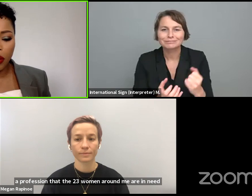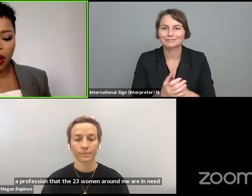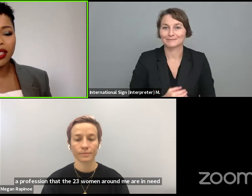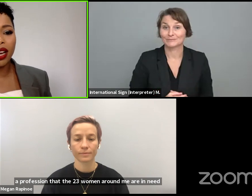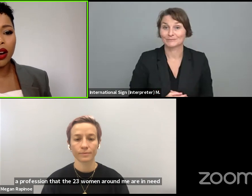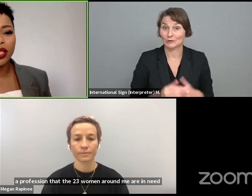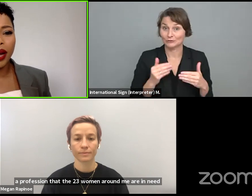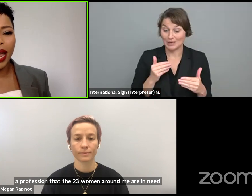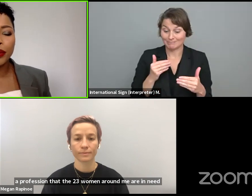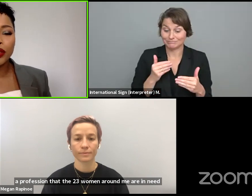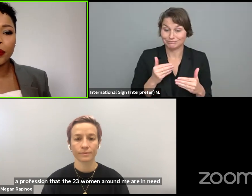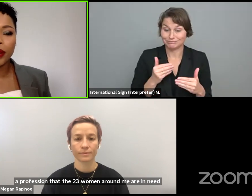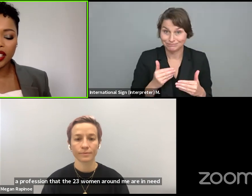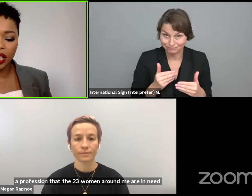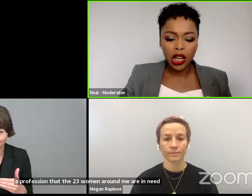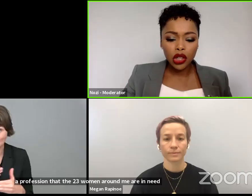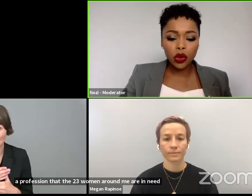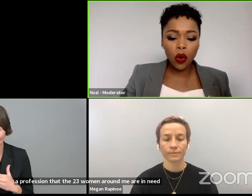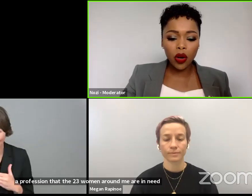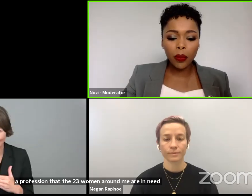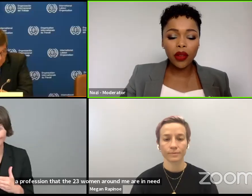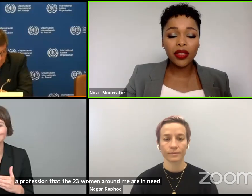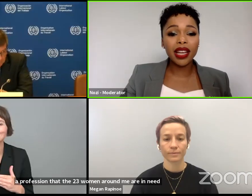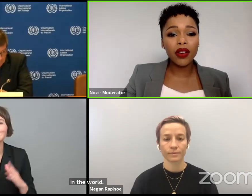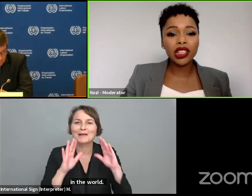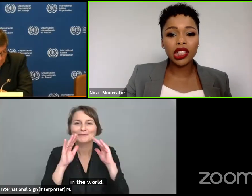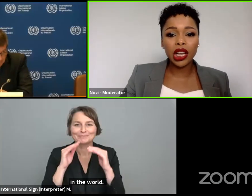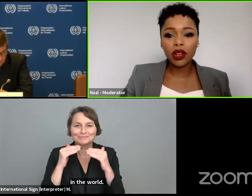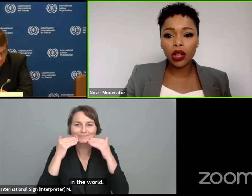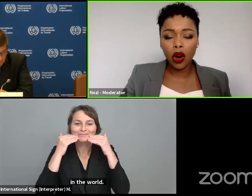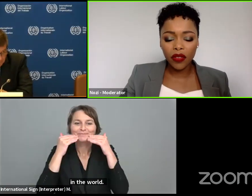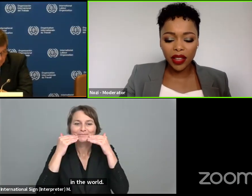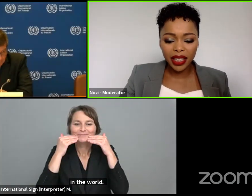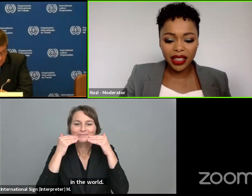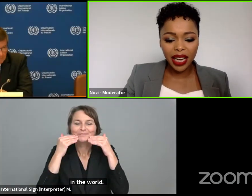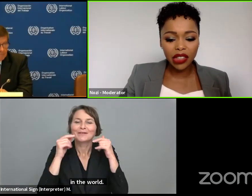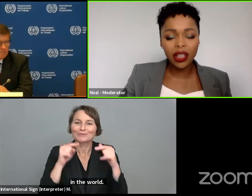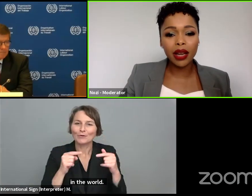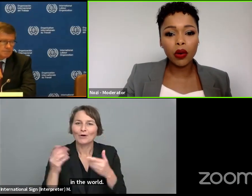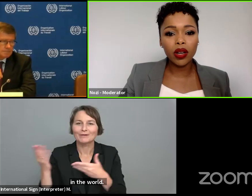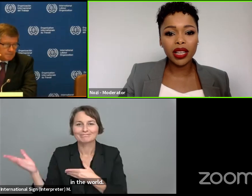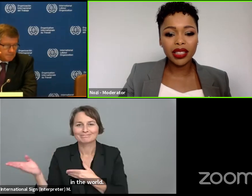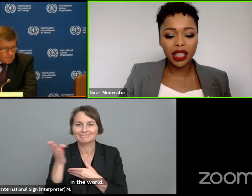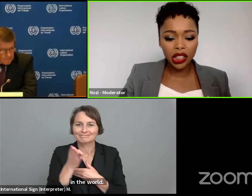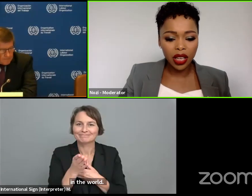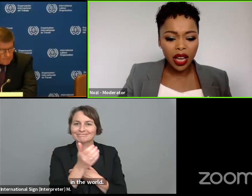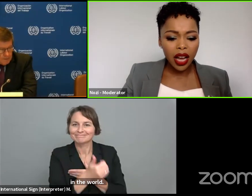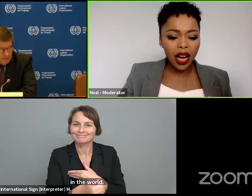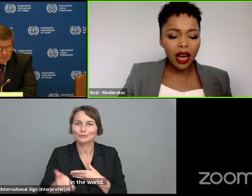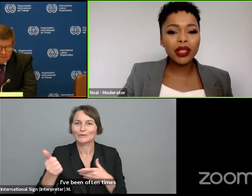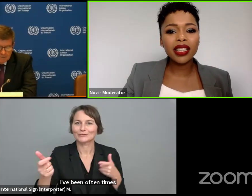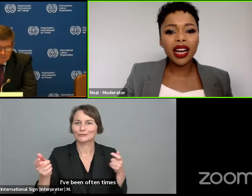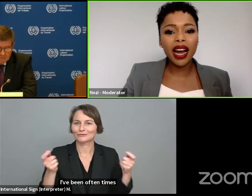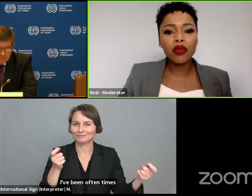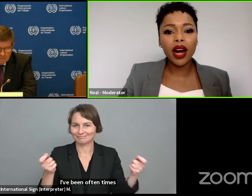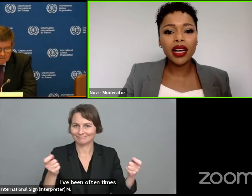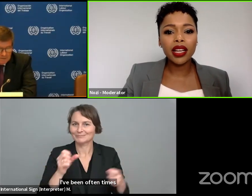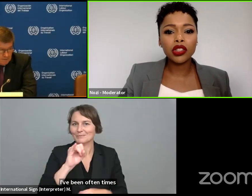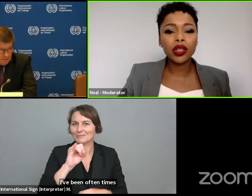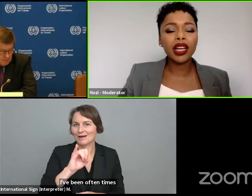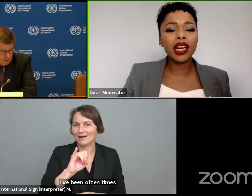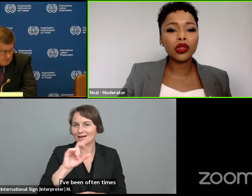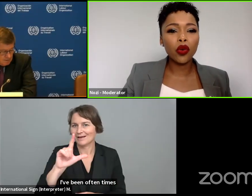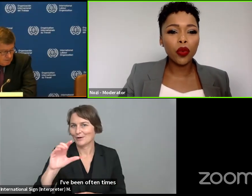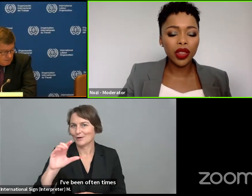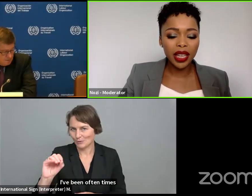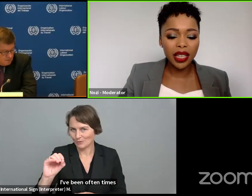closing remarks now, it's my absolute pleasure to call upon the Director General of the International Labour Organization, Mr. Guy Ryder,